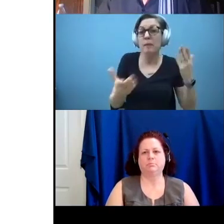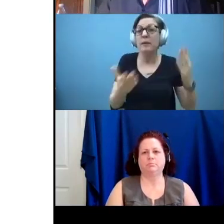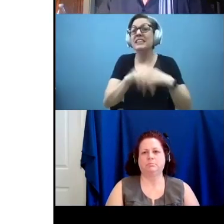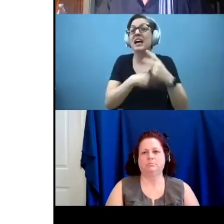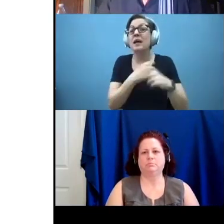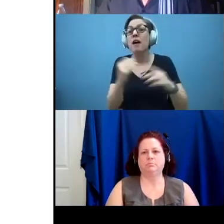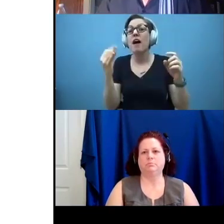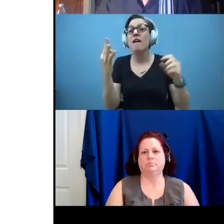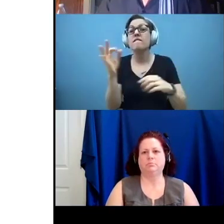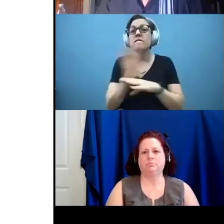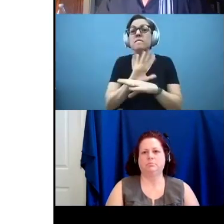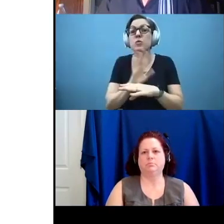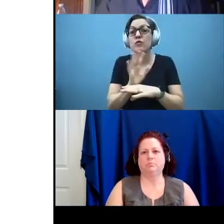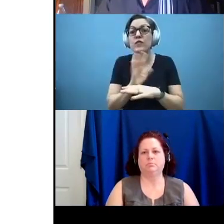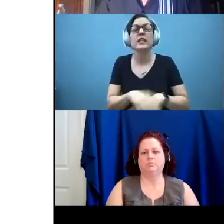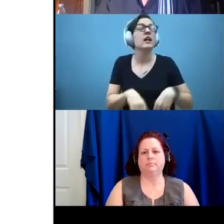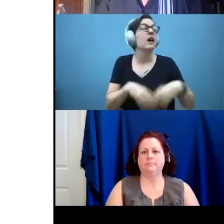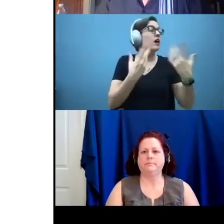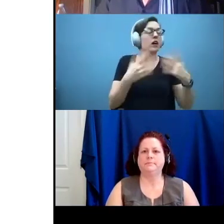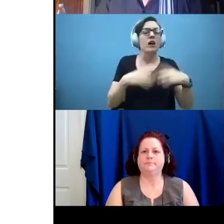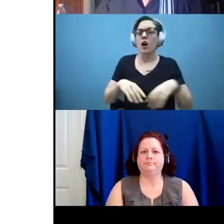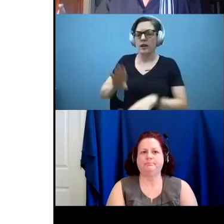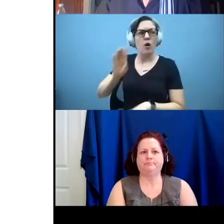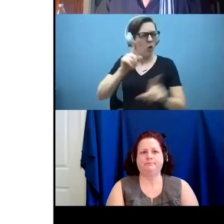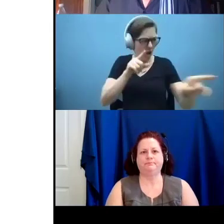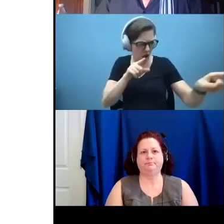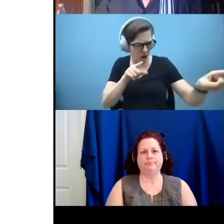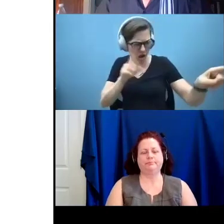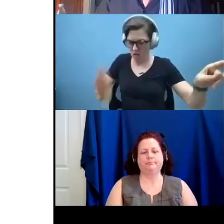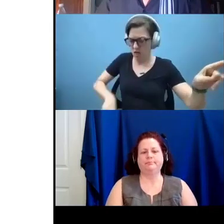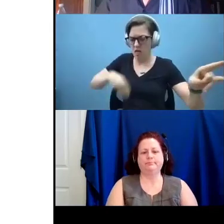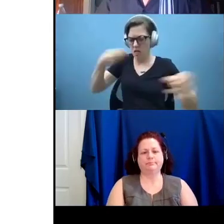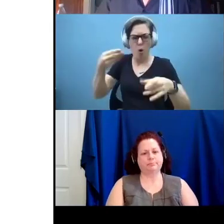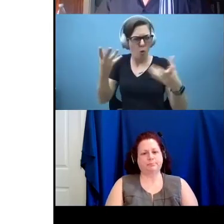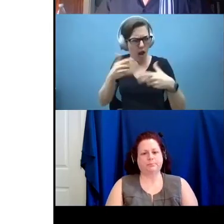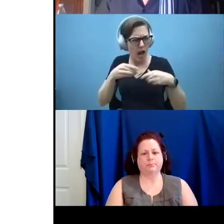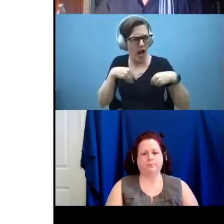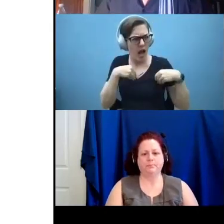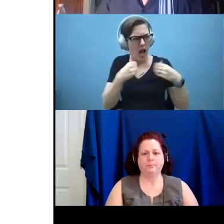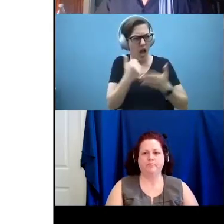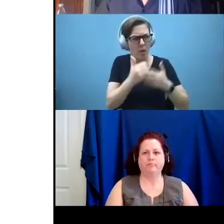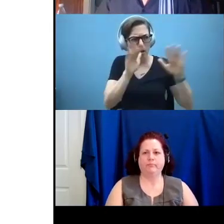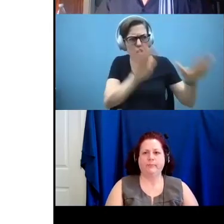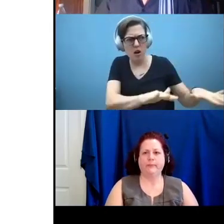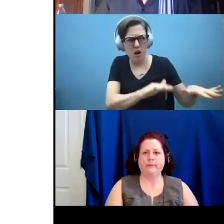And there are certain things that help Walter Nunes calm down. And